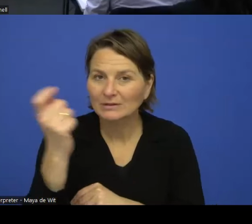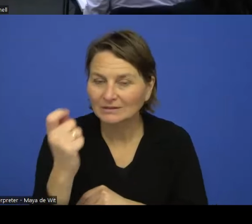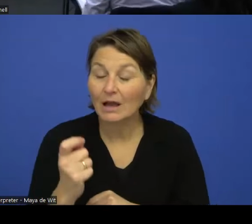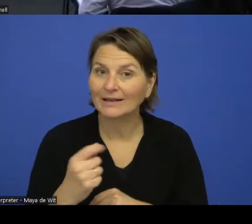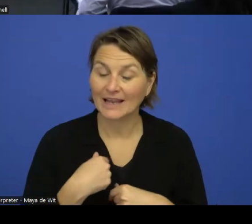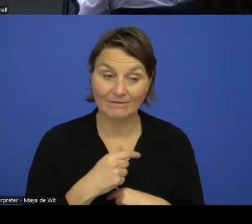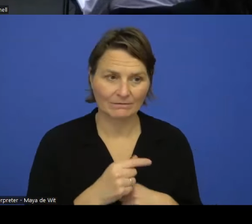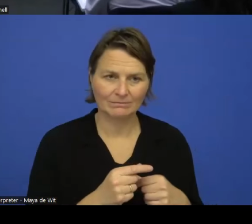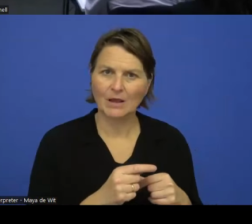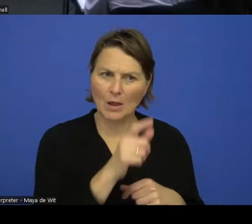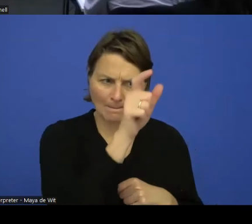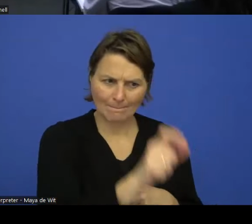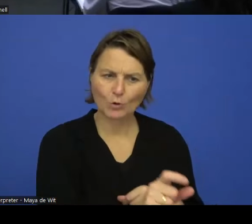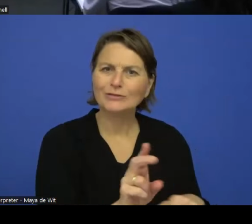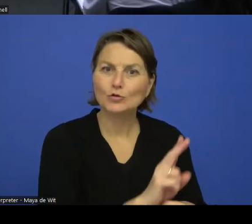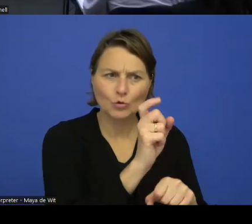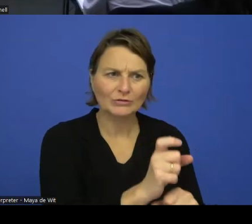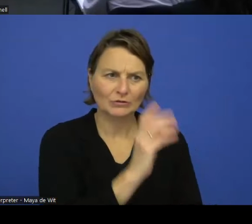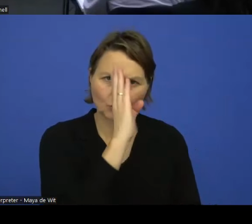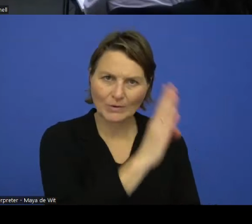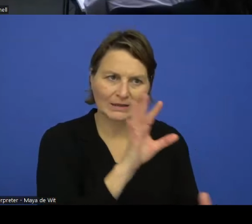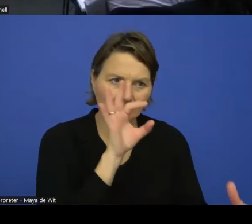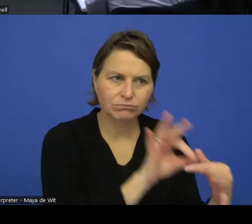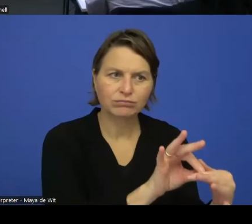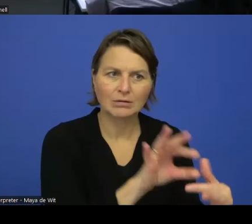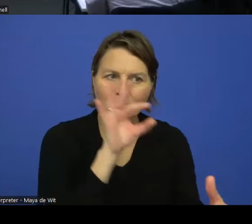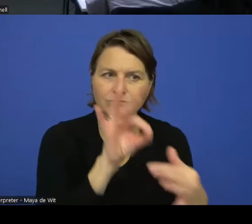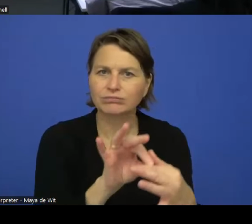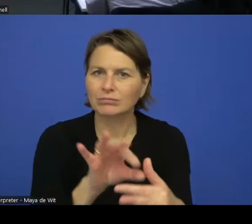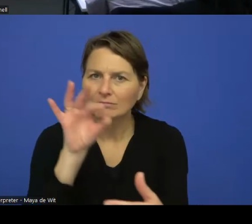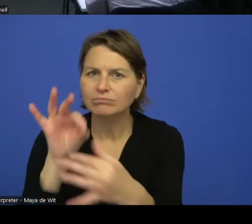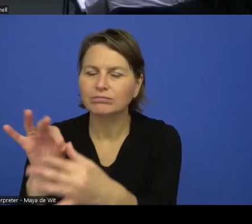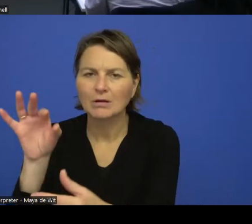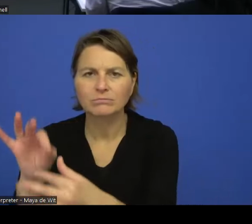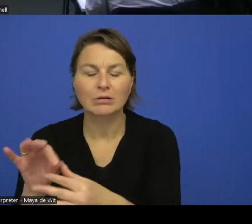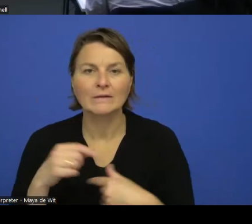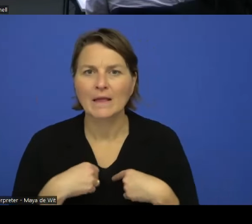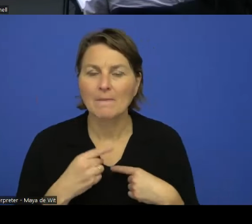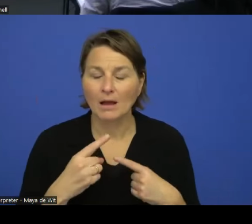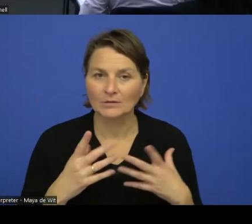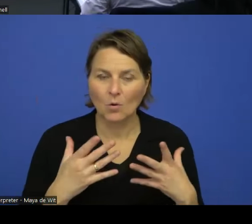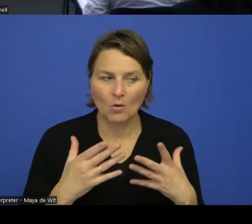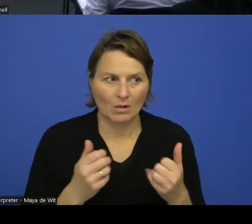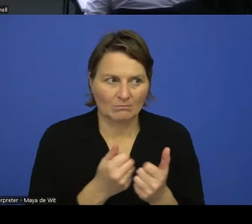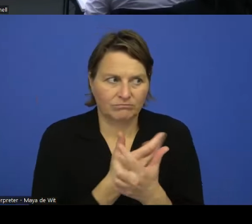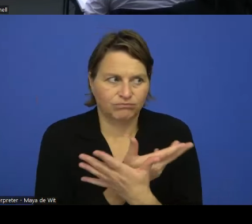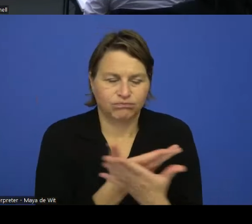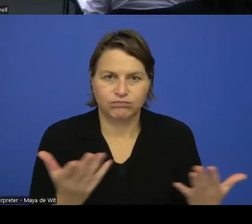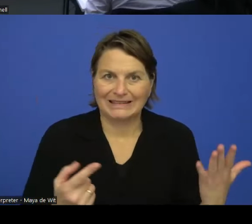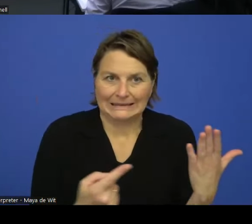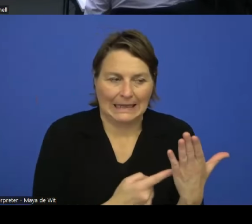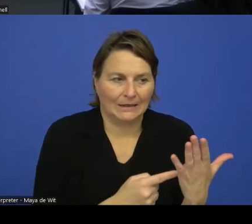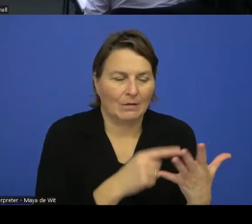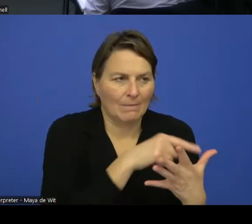clearly important that you need to consider that range of users. There's going to be a whole range of socio-technical issues that you need to address or be aware of as